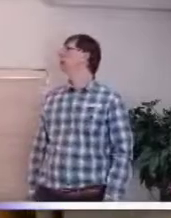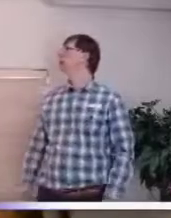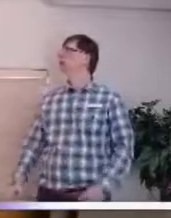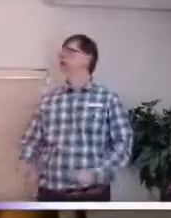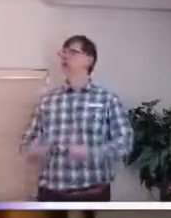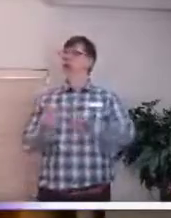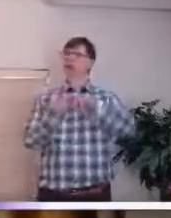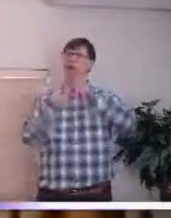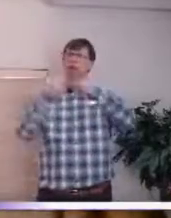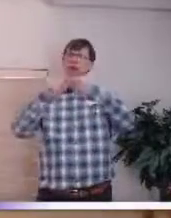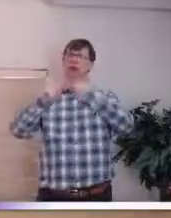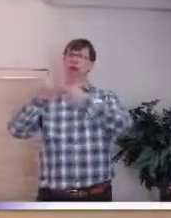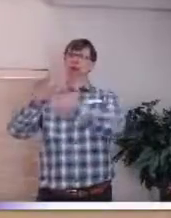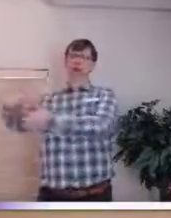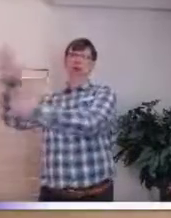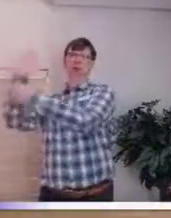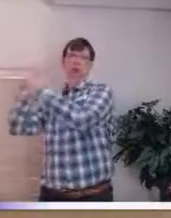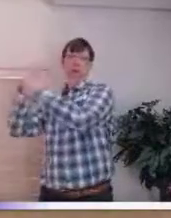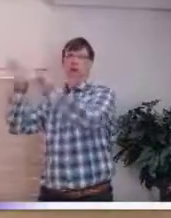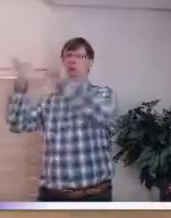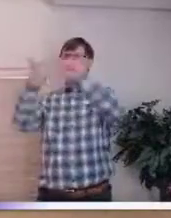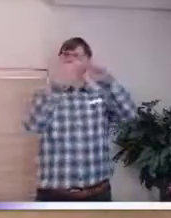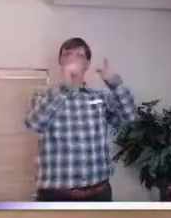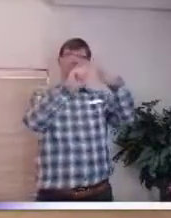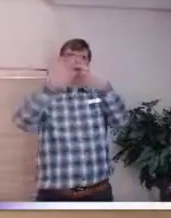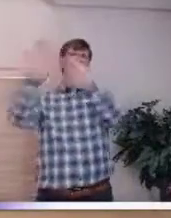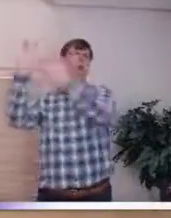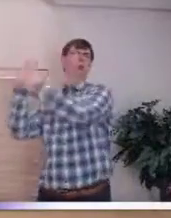Change hands. Change hands.